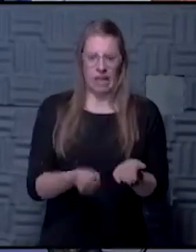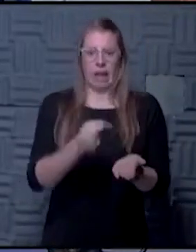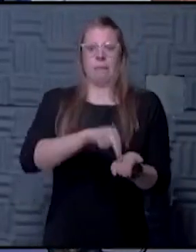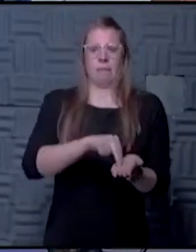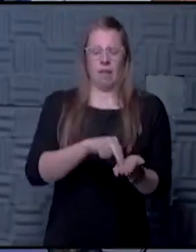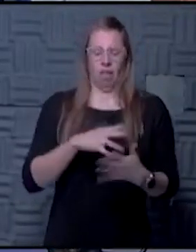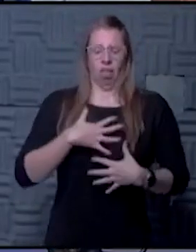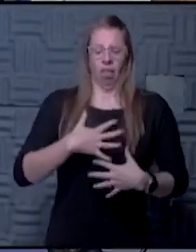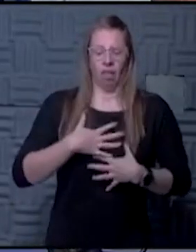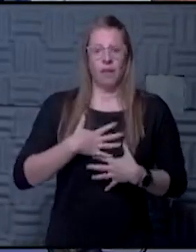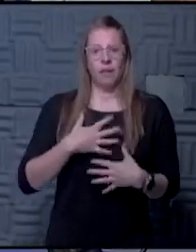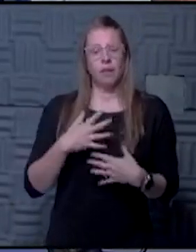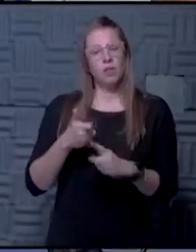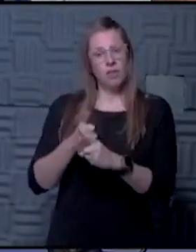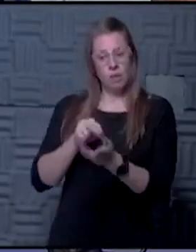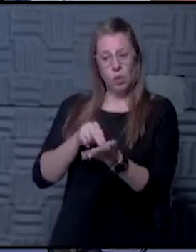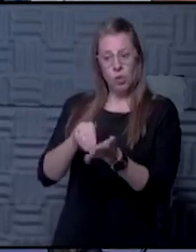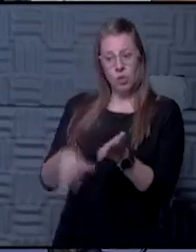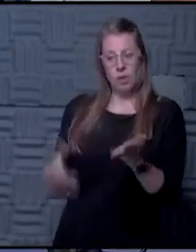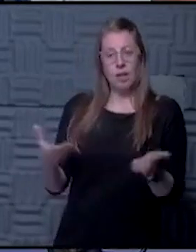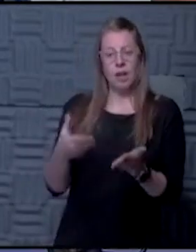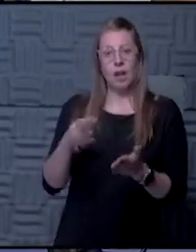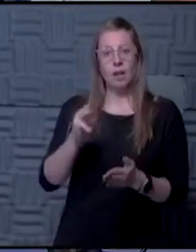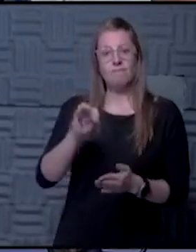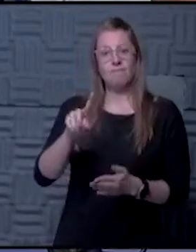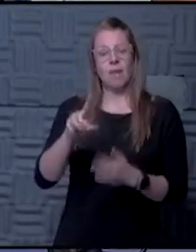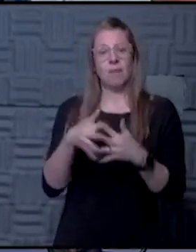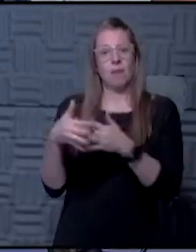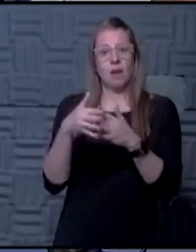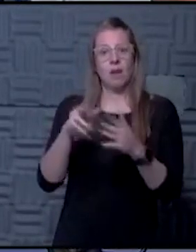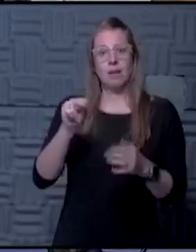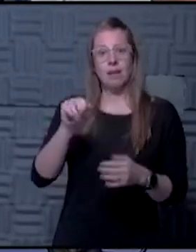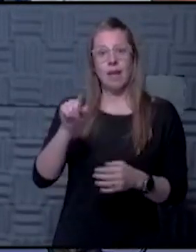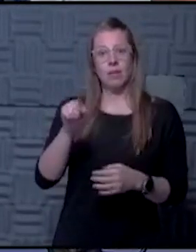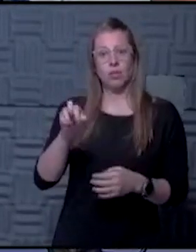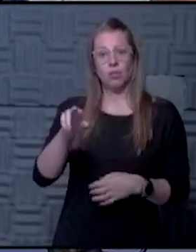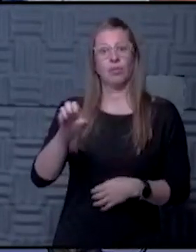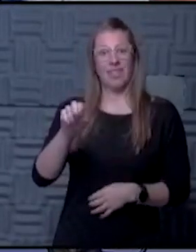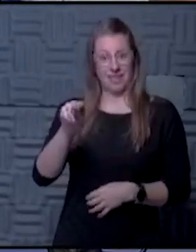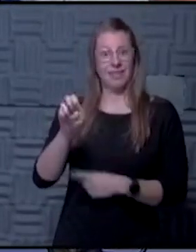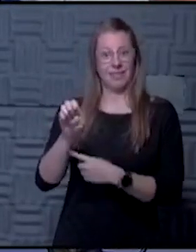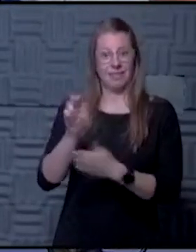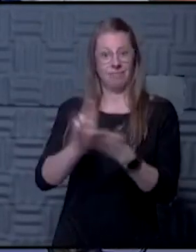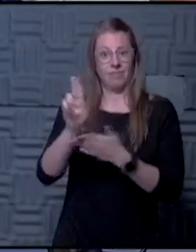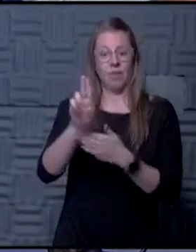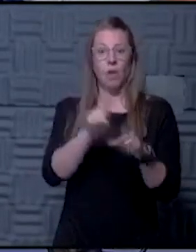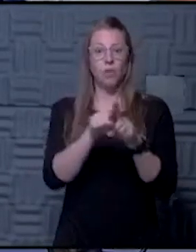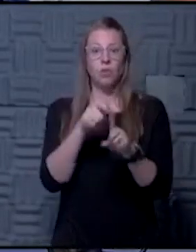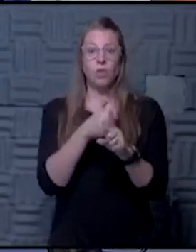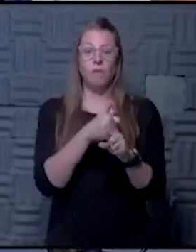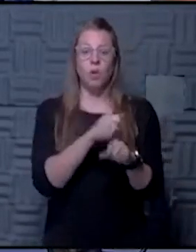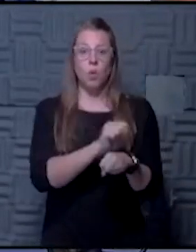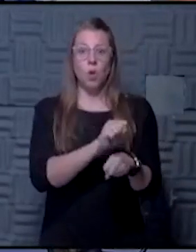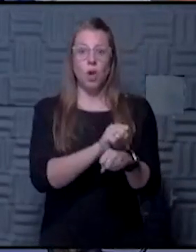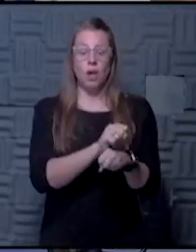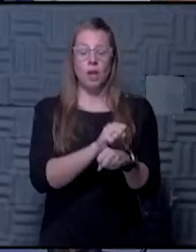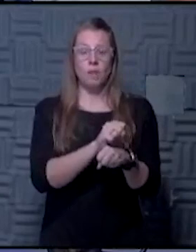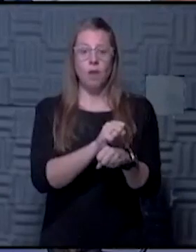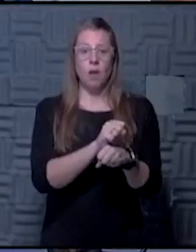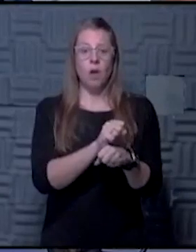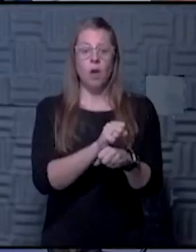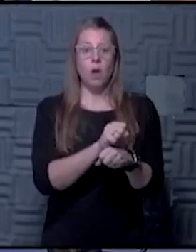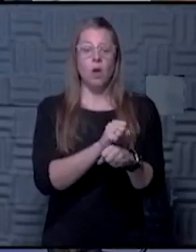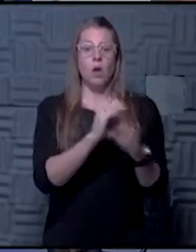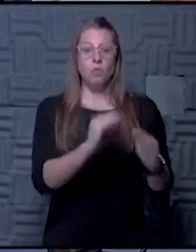and do things. So now you're a nursing student here at Mid-American Nazarene, right? Yep. And you also work as a